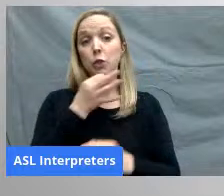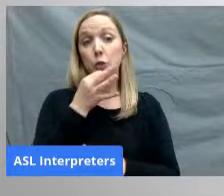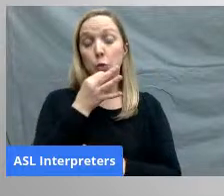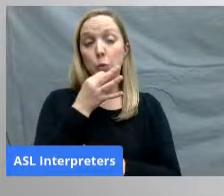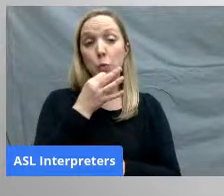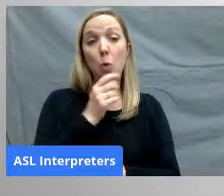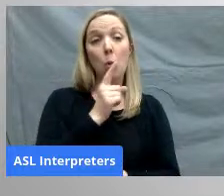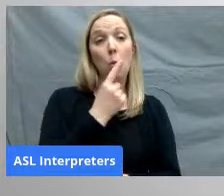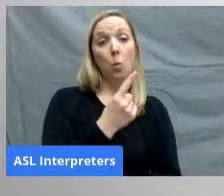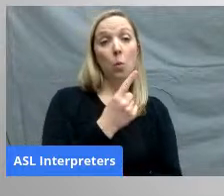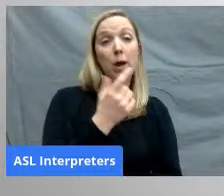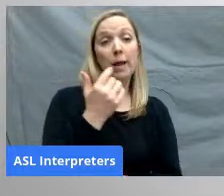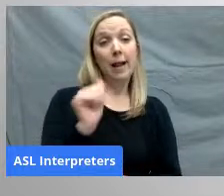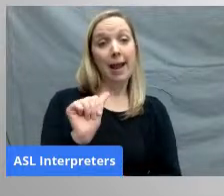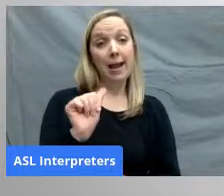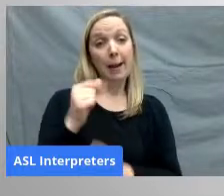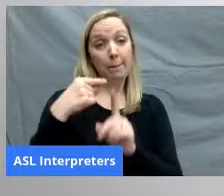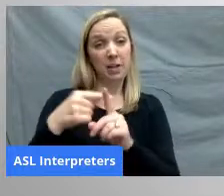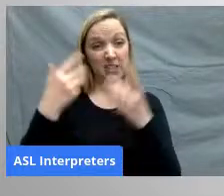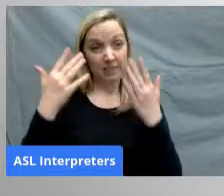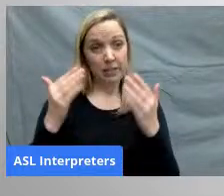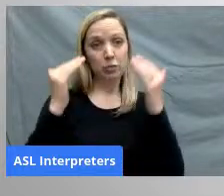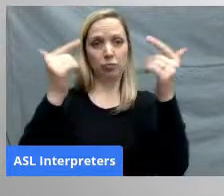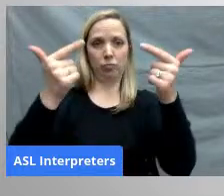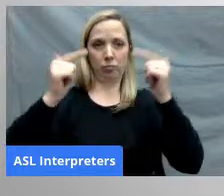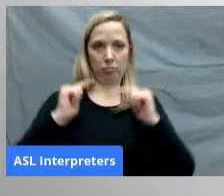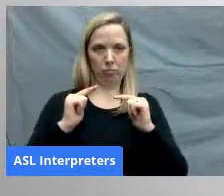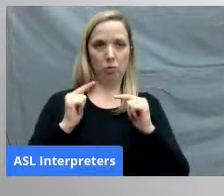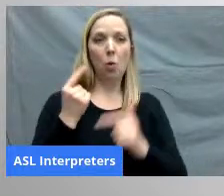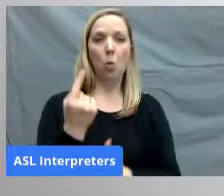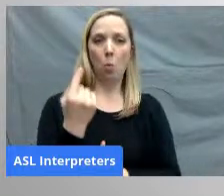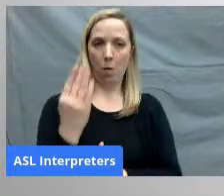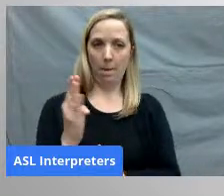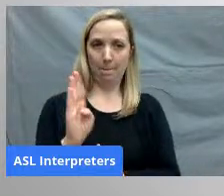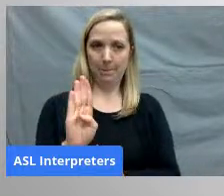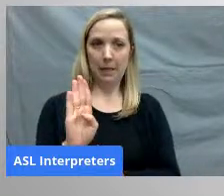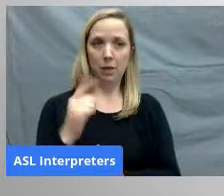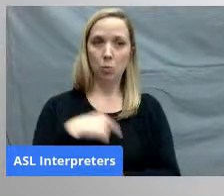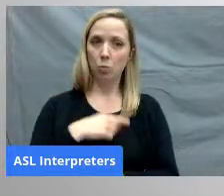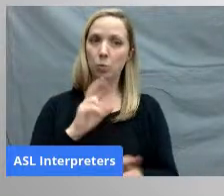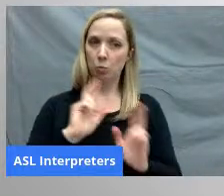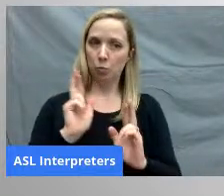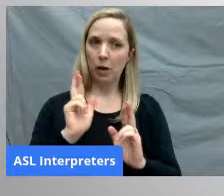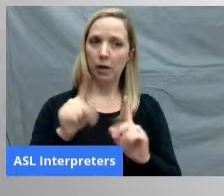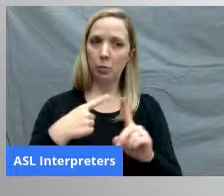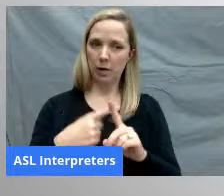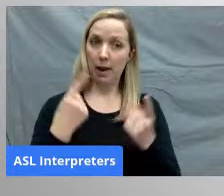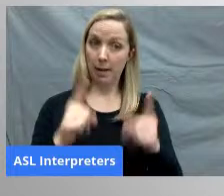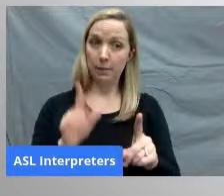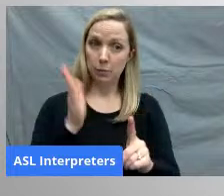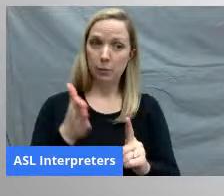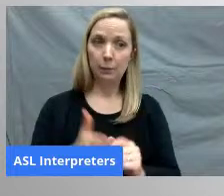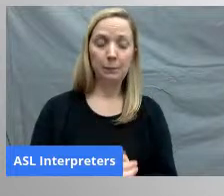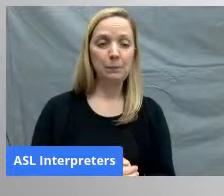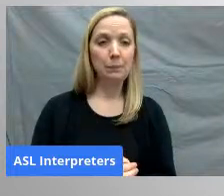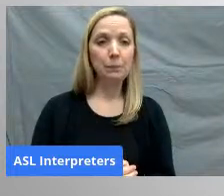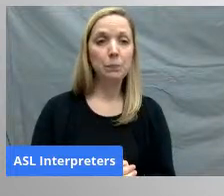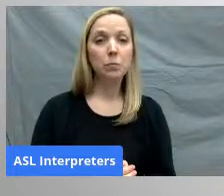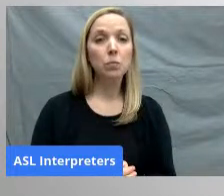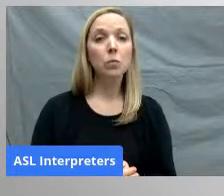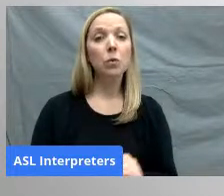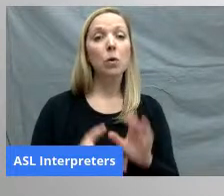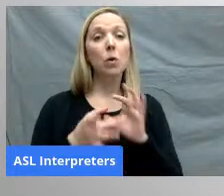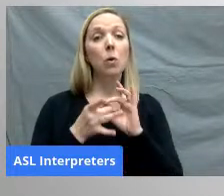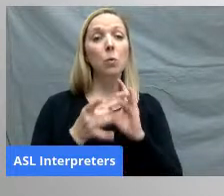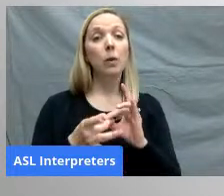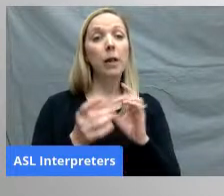I can guarantee you that the school district will be ready for that transition as soon as it happens. As far as student and staff